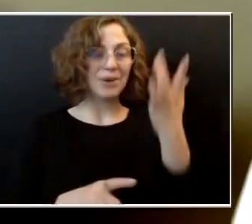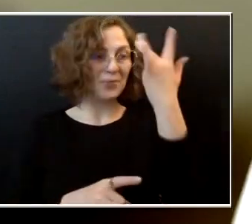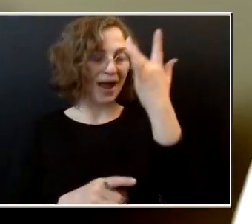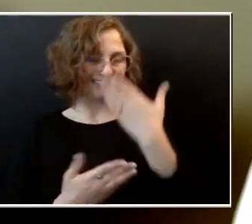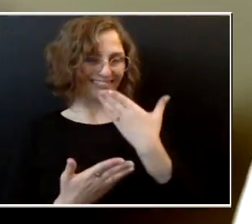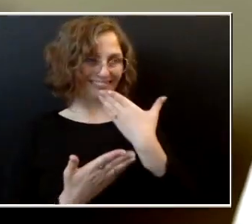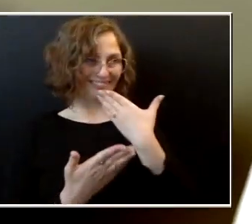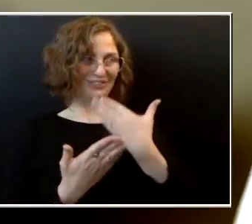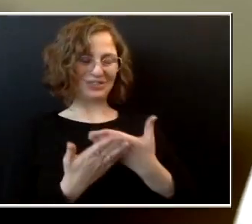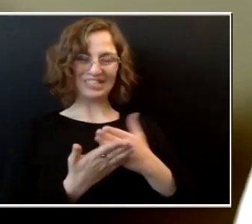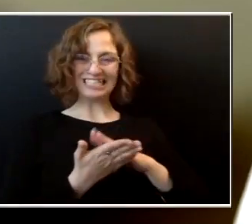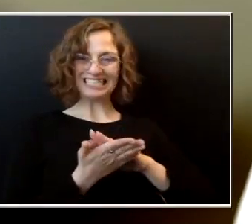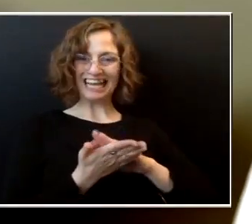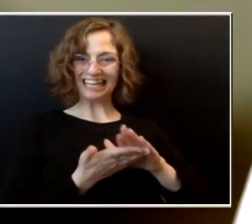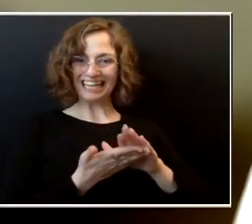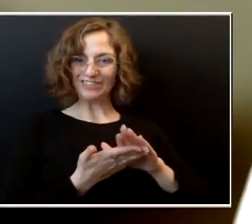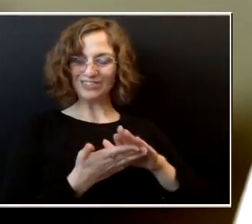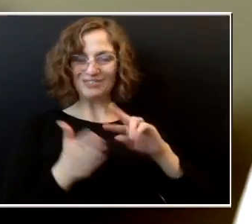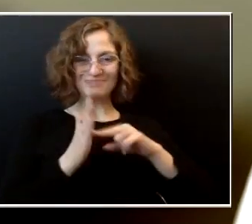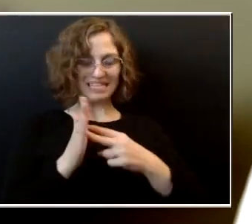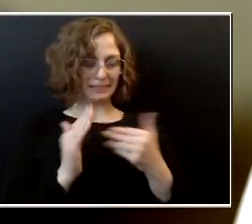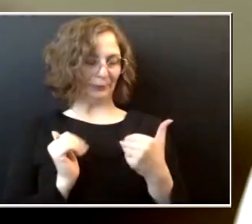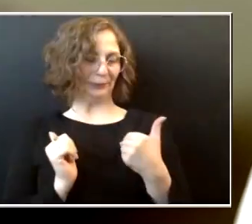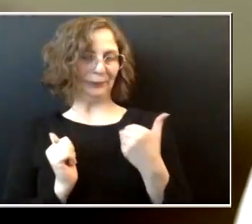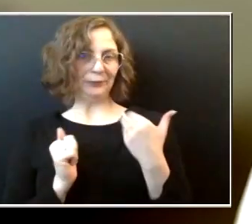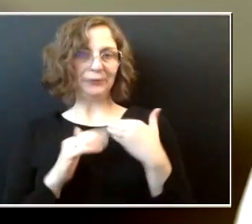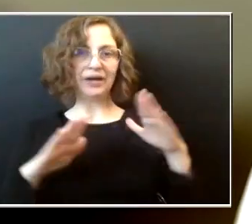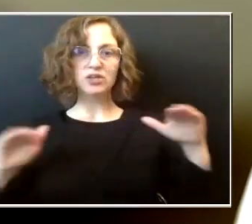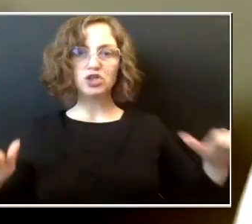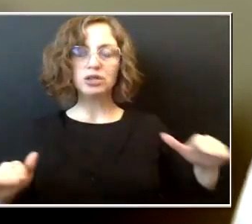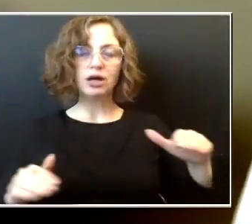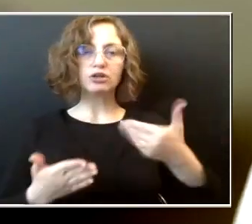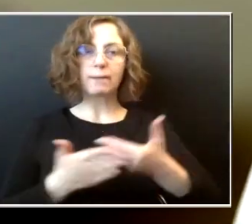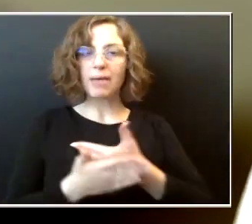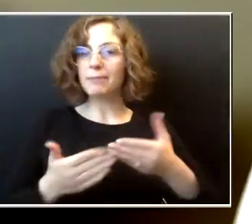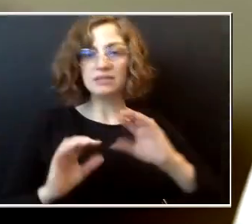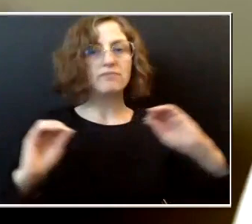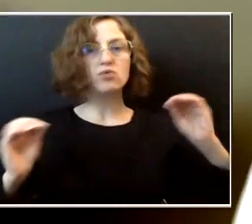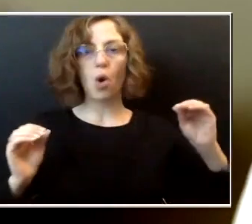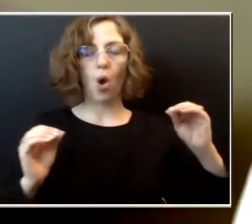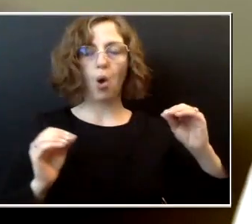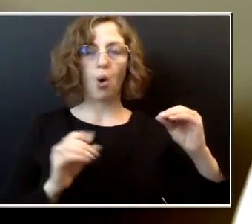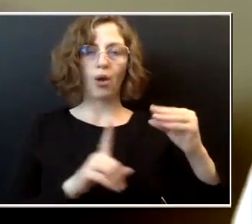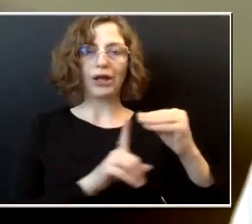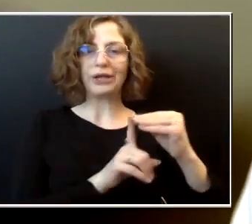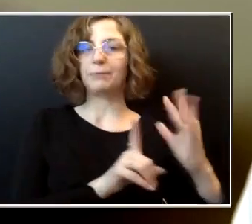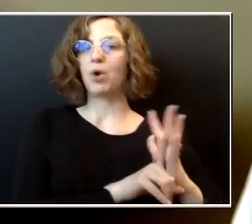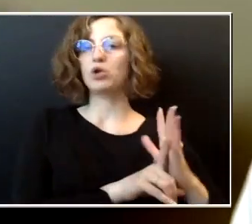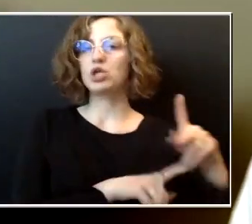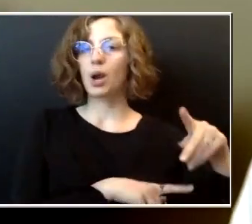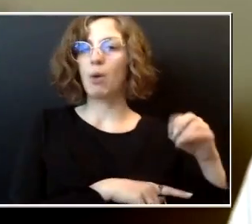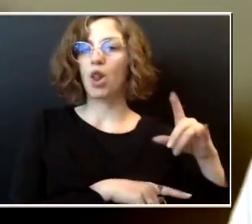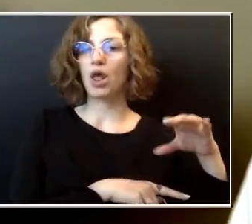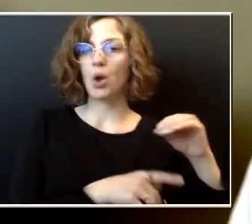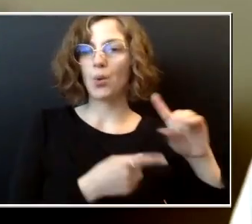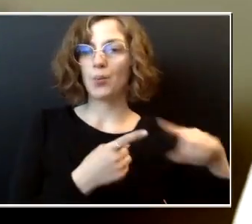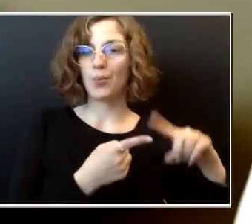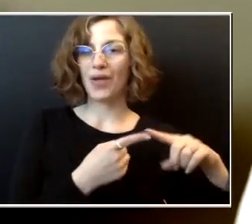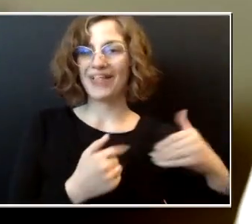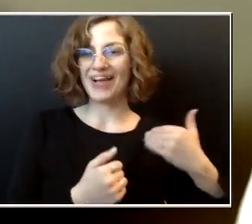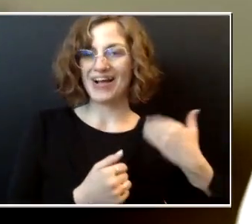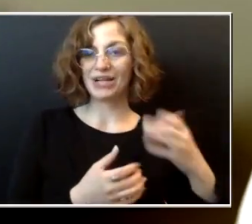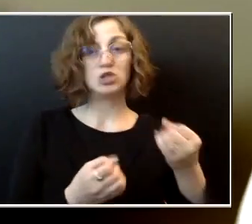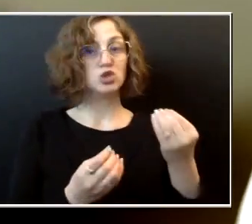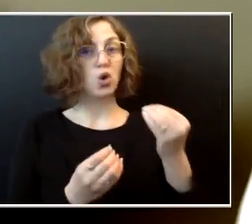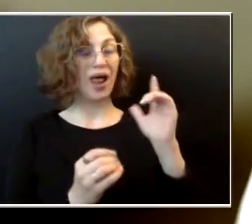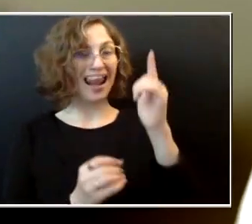children, young babies and infants were not exposed to polio at a young age. And so what happened is when they were exposed later, they had that higher risk